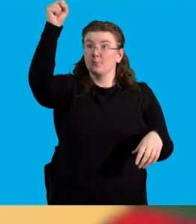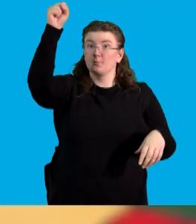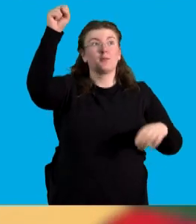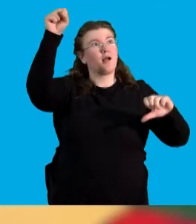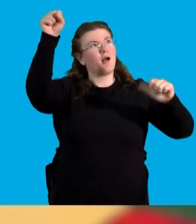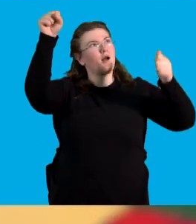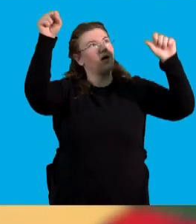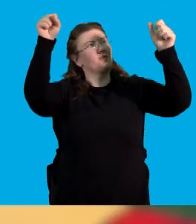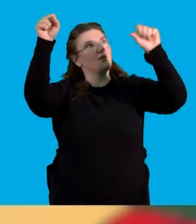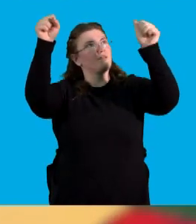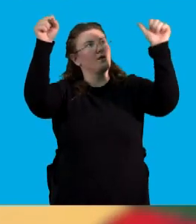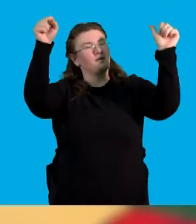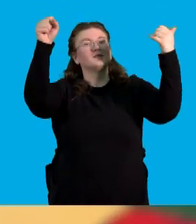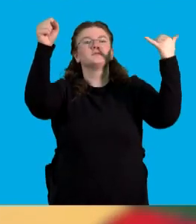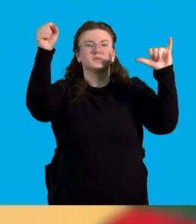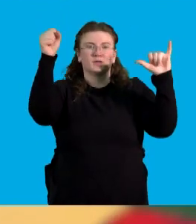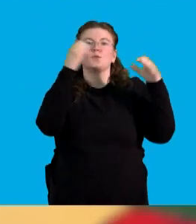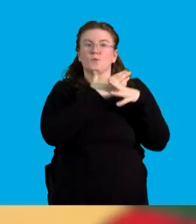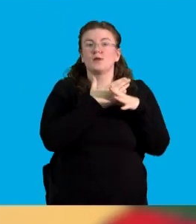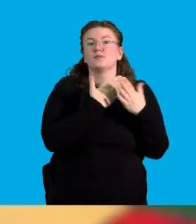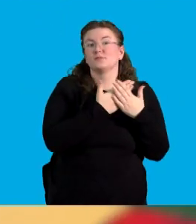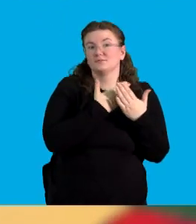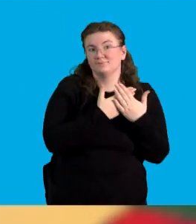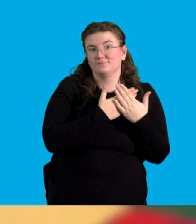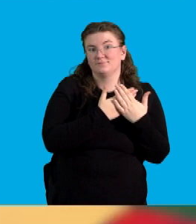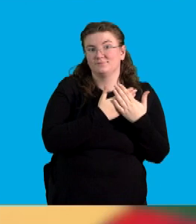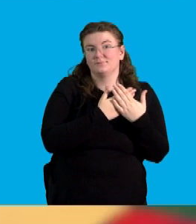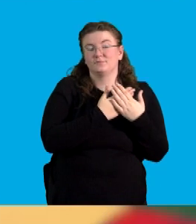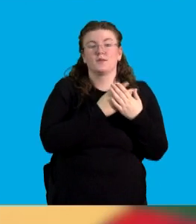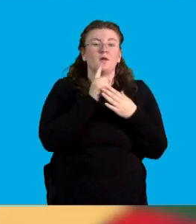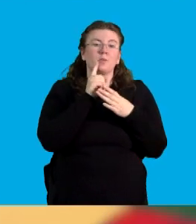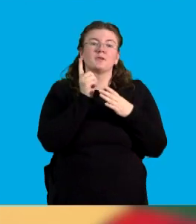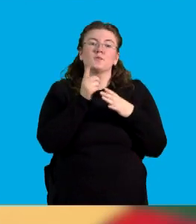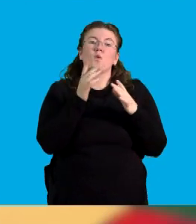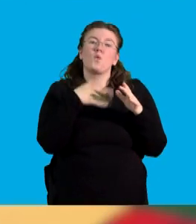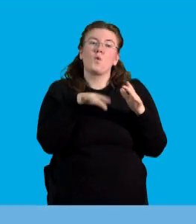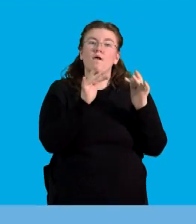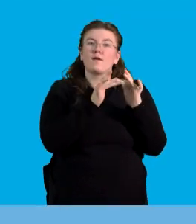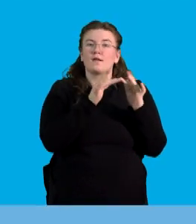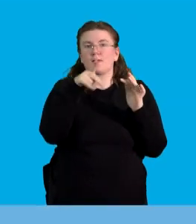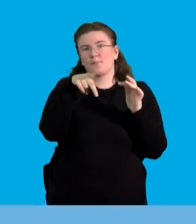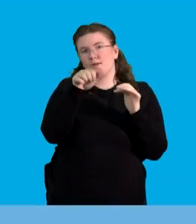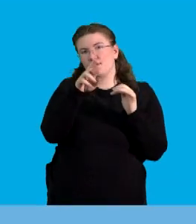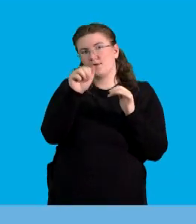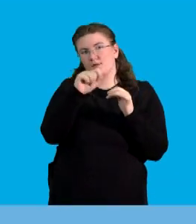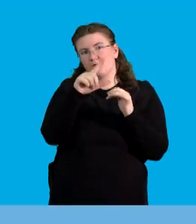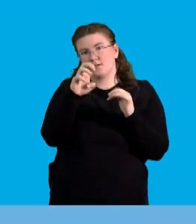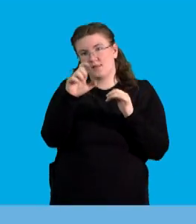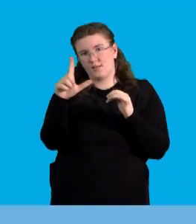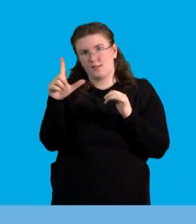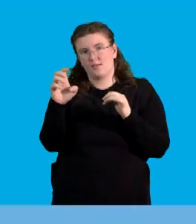one can still switch on, they can still function only if they are all connected in parallel. So